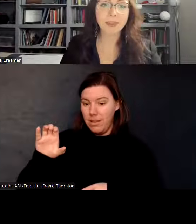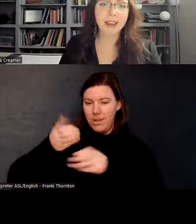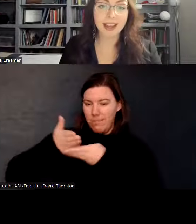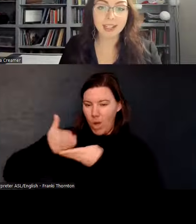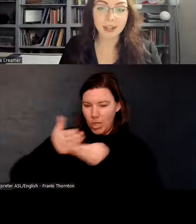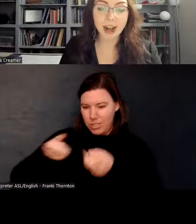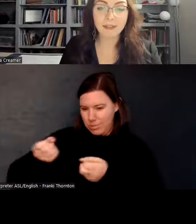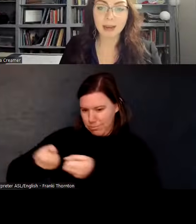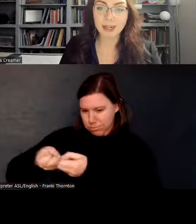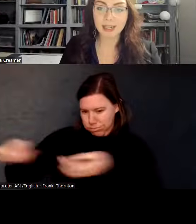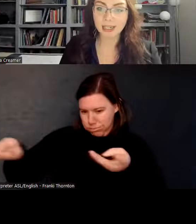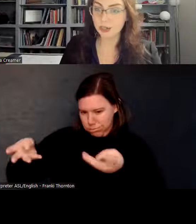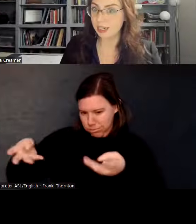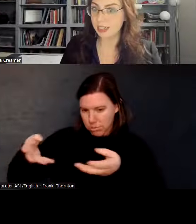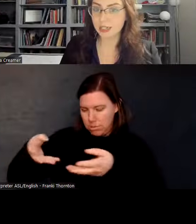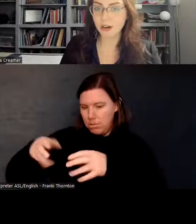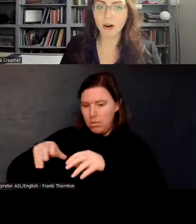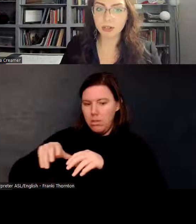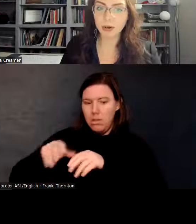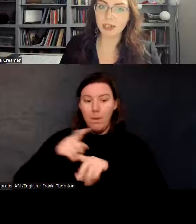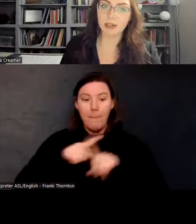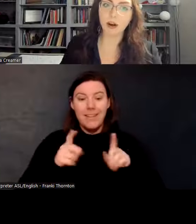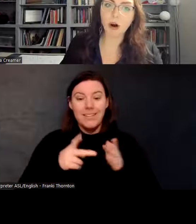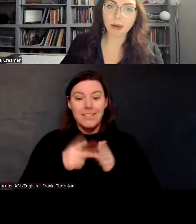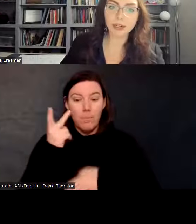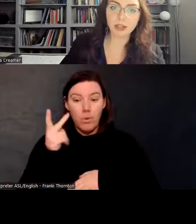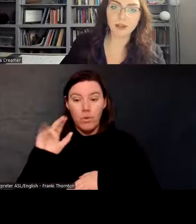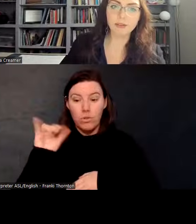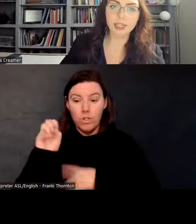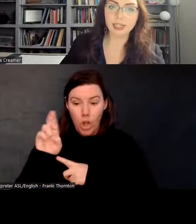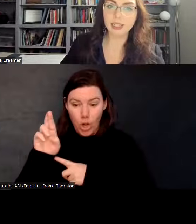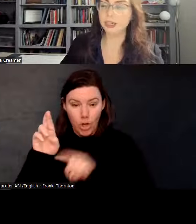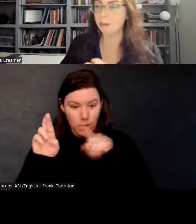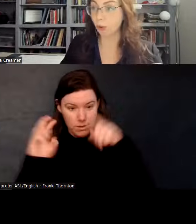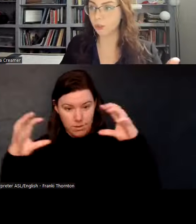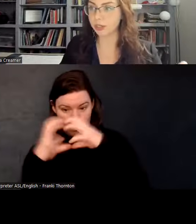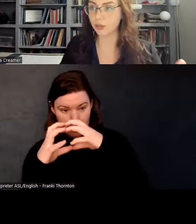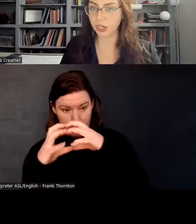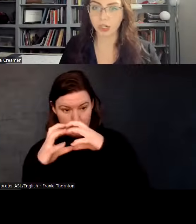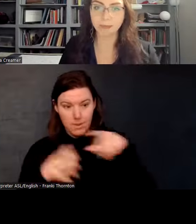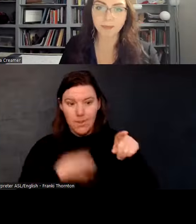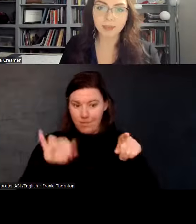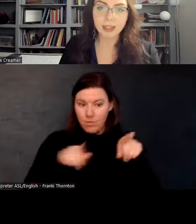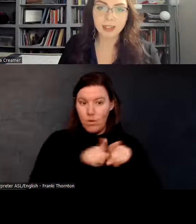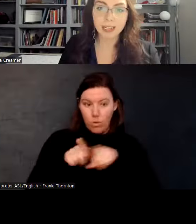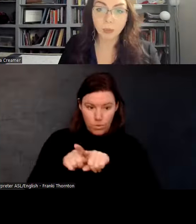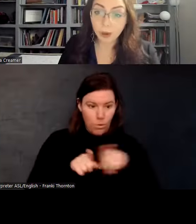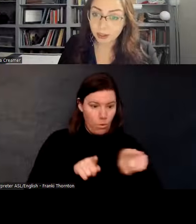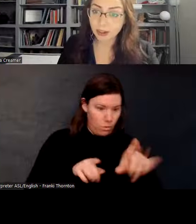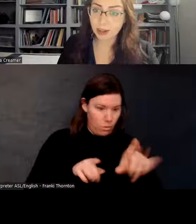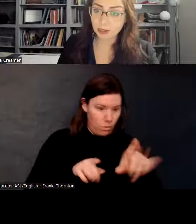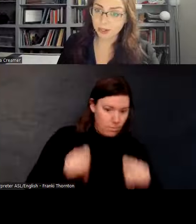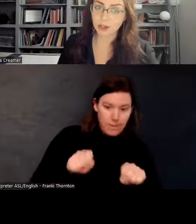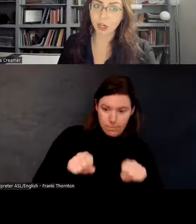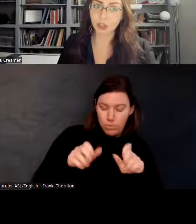together, and sarcophagi burials, as you can see here, are also considered hallmarks of the Assyrian mortuary tradition. In the